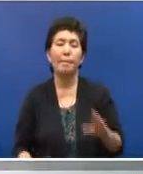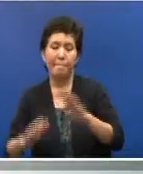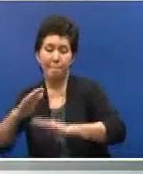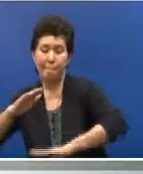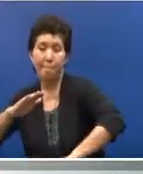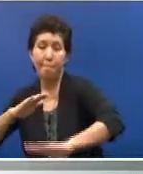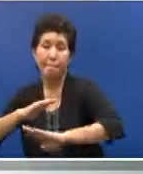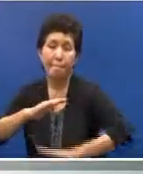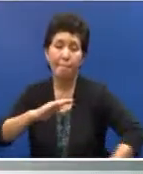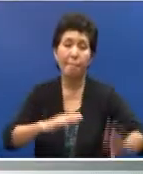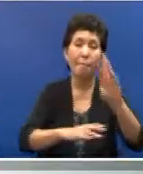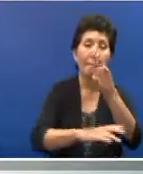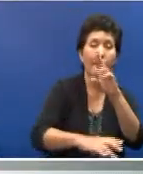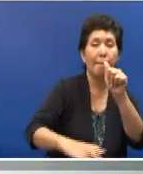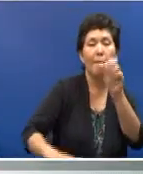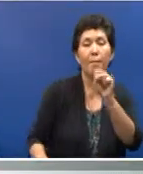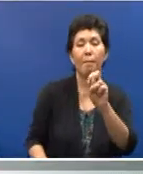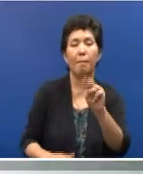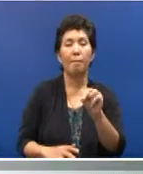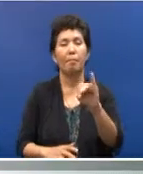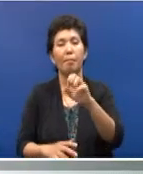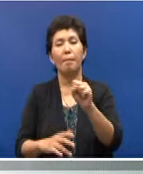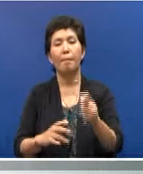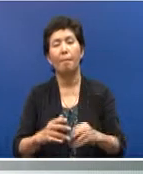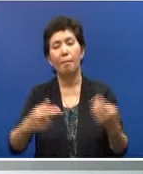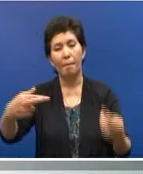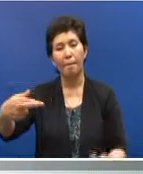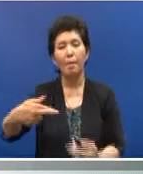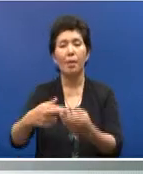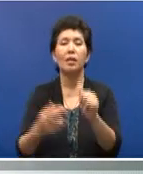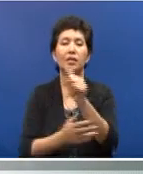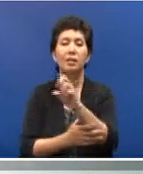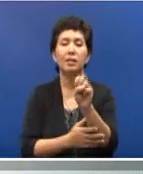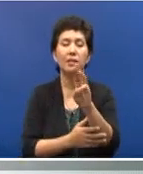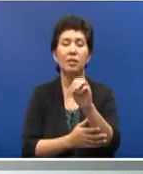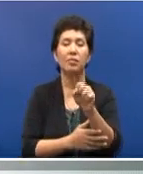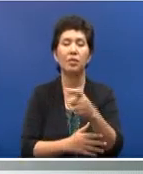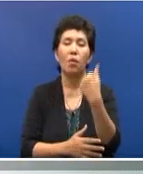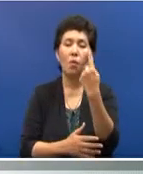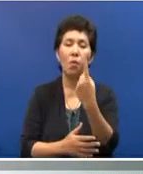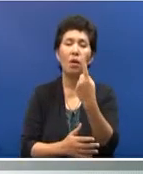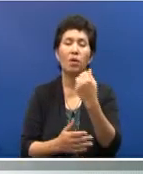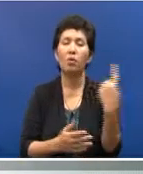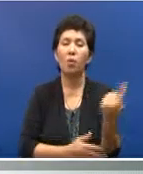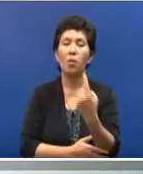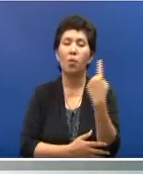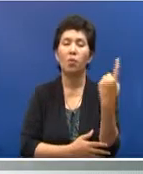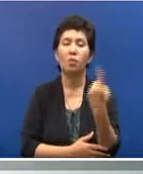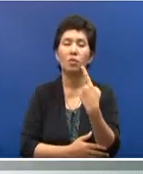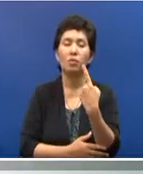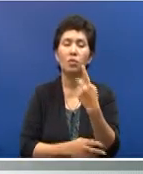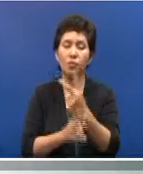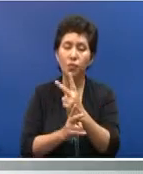basically, racism is related to the assumption that one's own race is superior